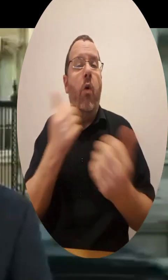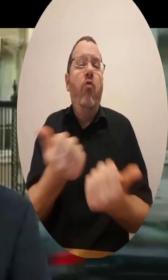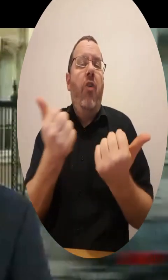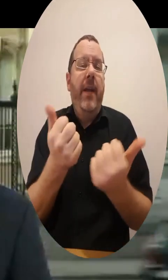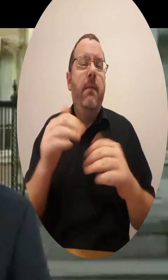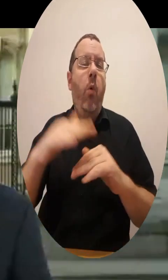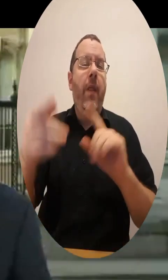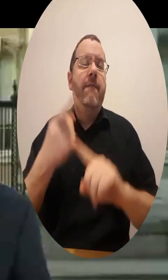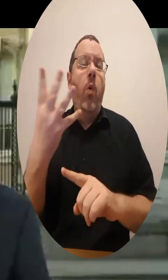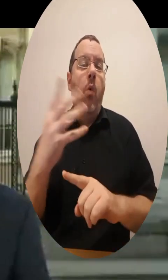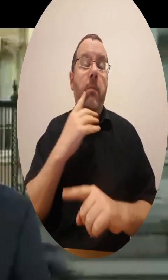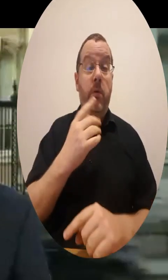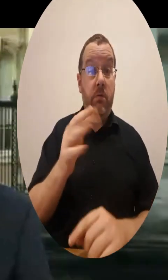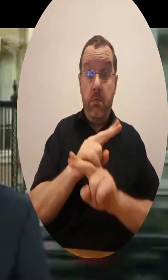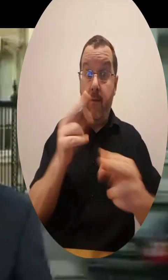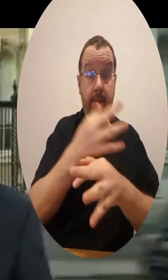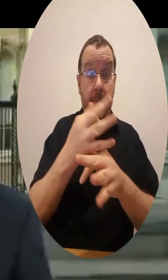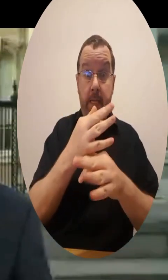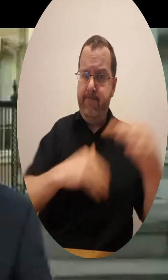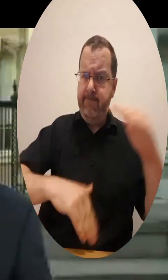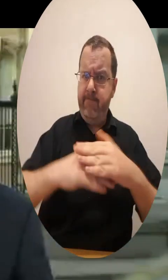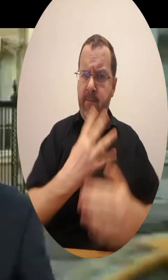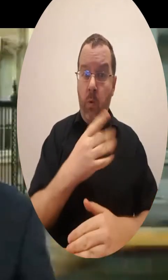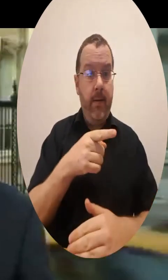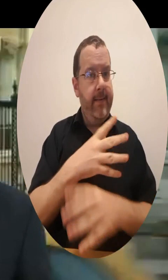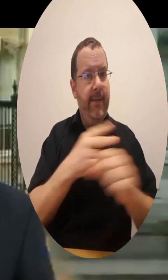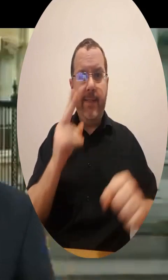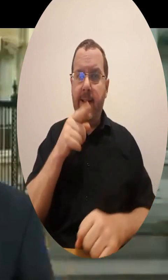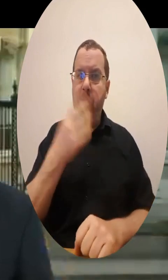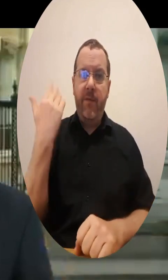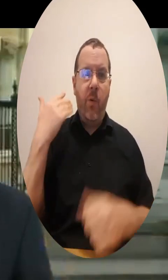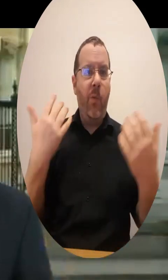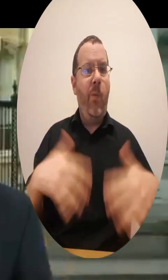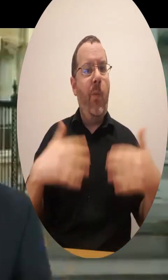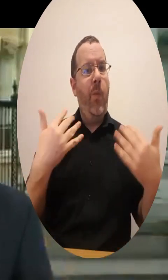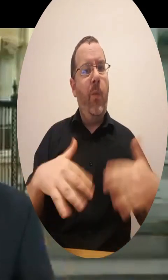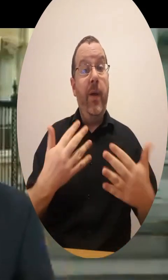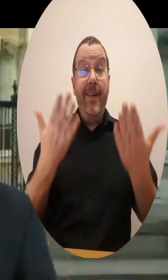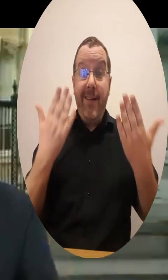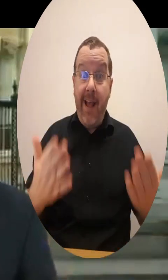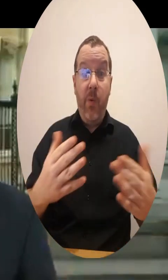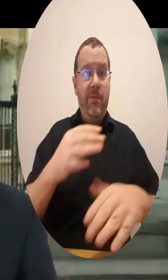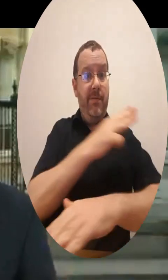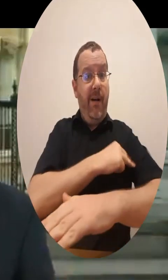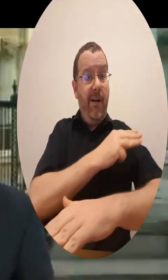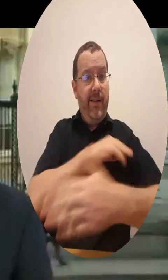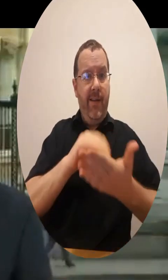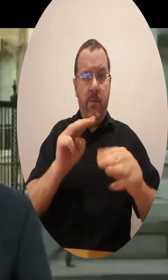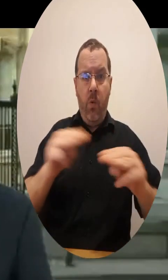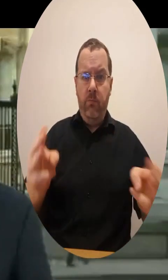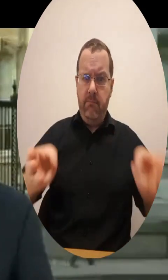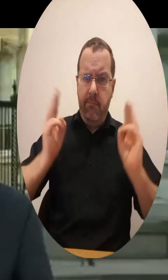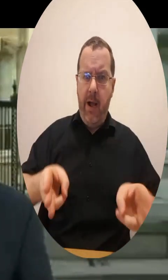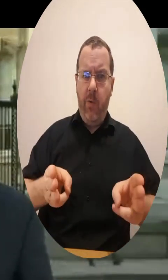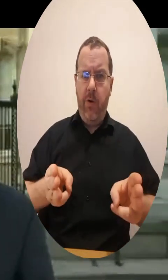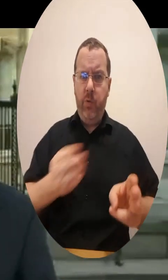the number can be higher. It certainly is unprecedented. Gardaí are now going to have a far more high-profile